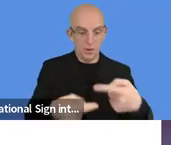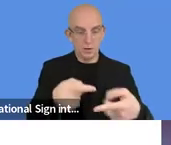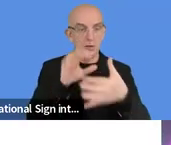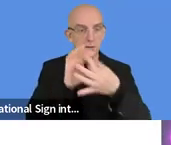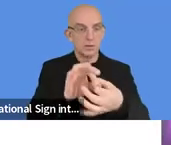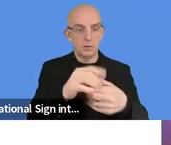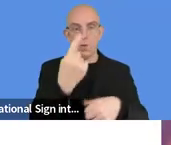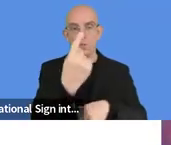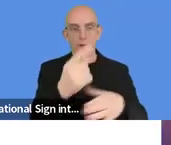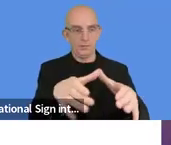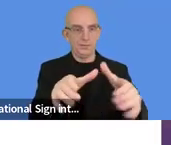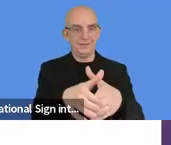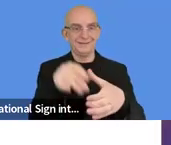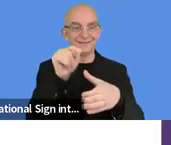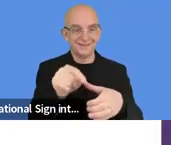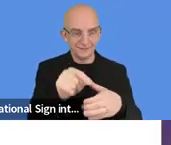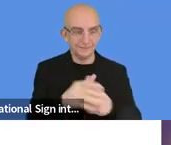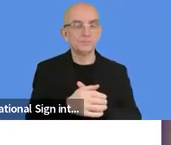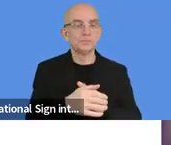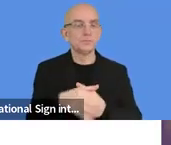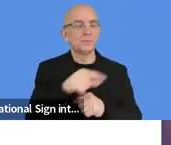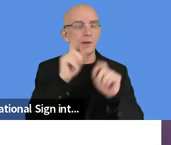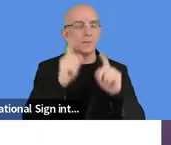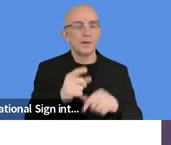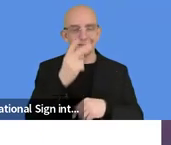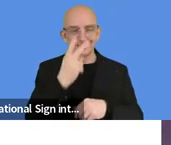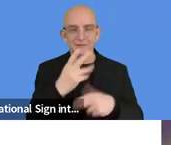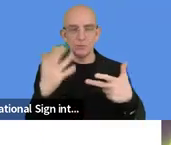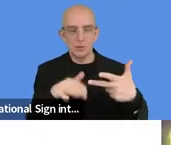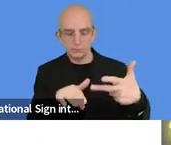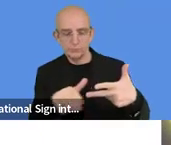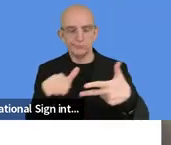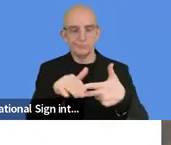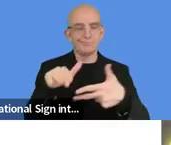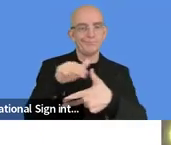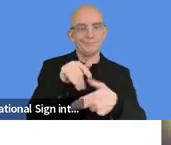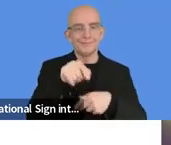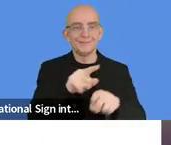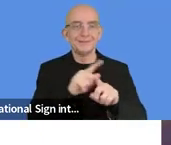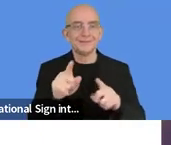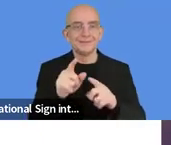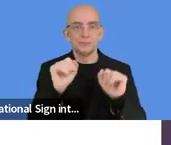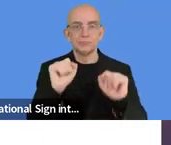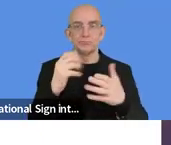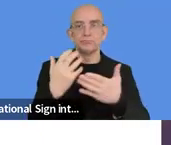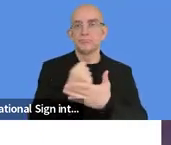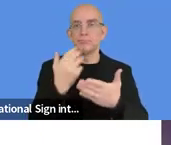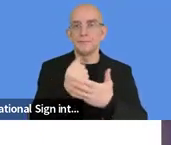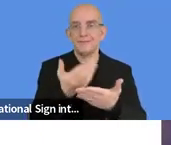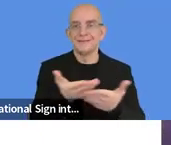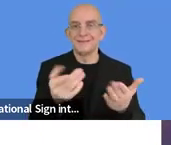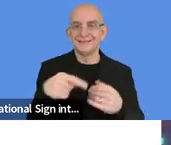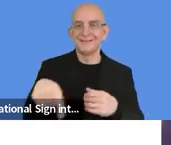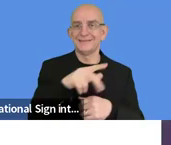lot of social impact things, a lot of social impact initiatives are creating a lot of value for a certain group of people, but